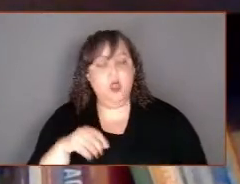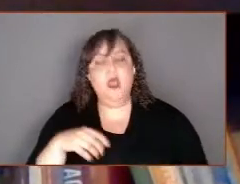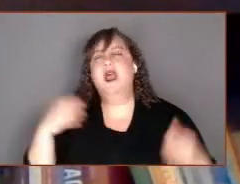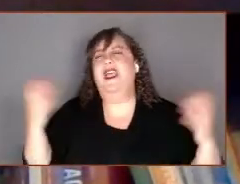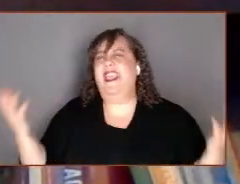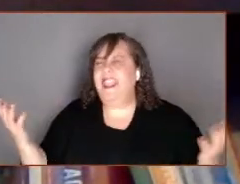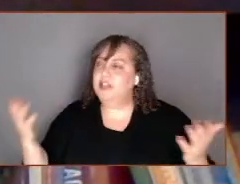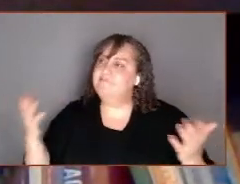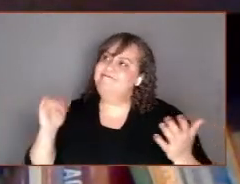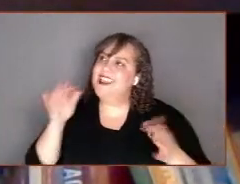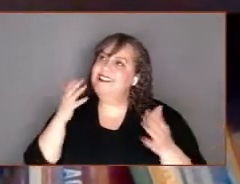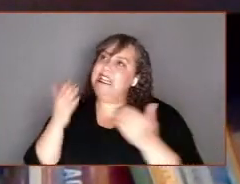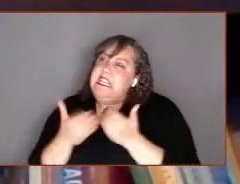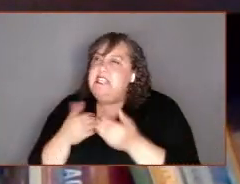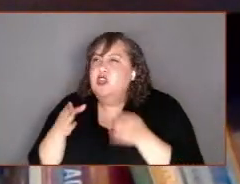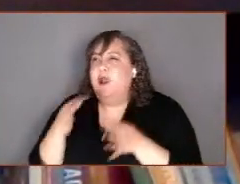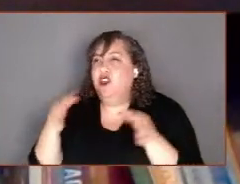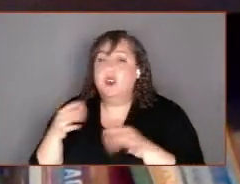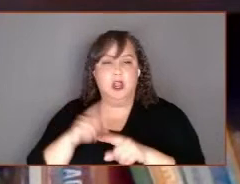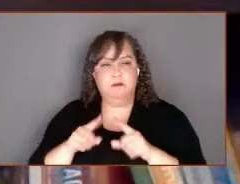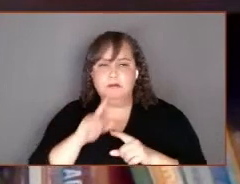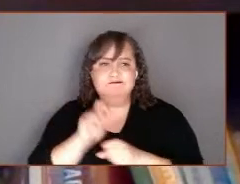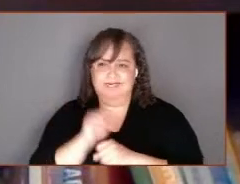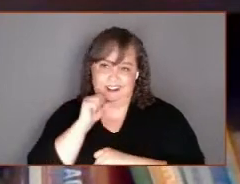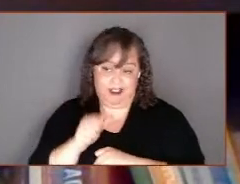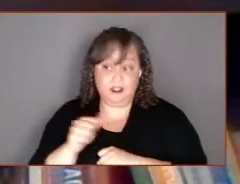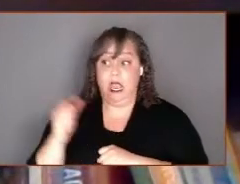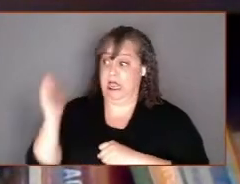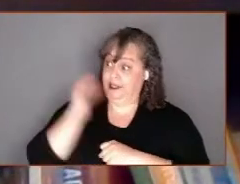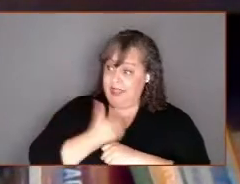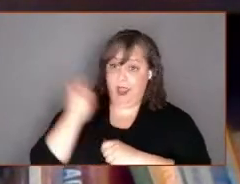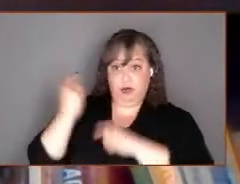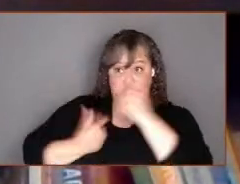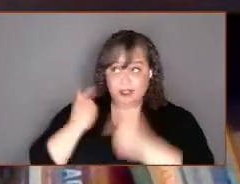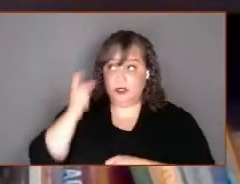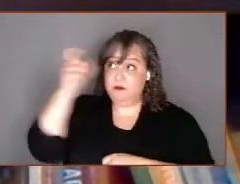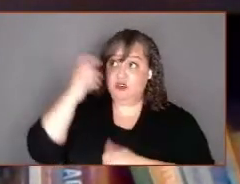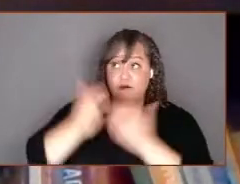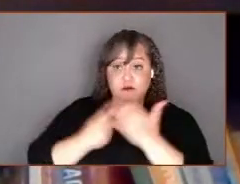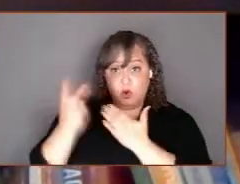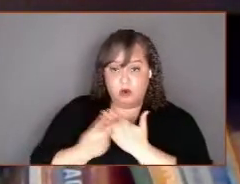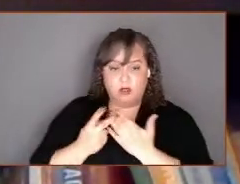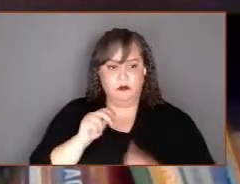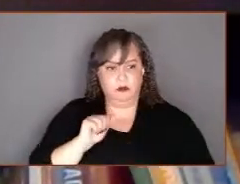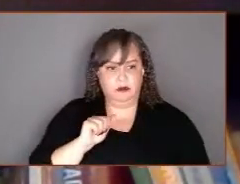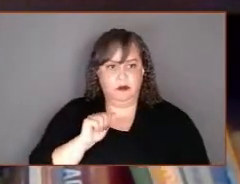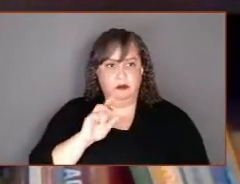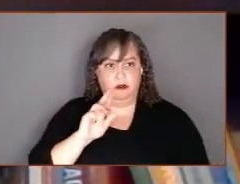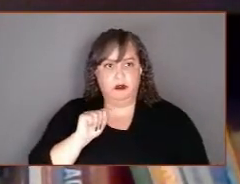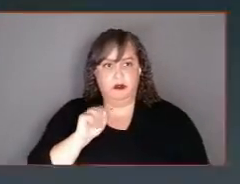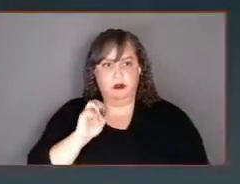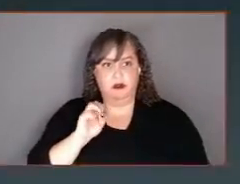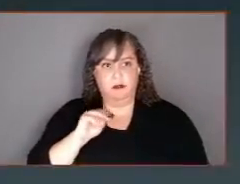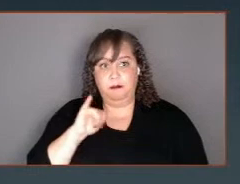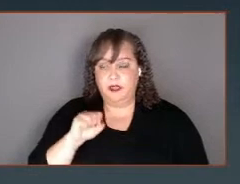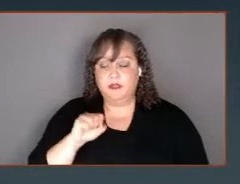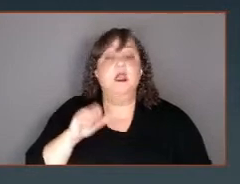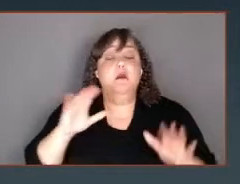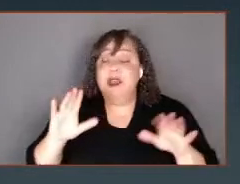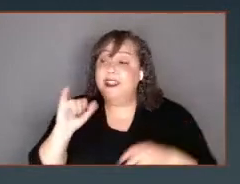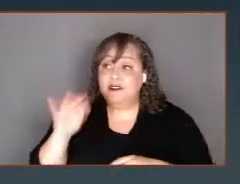not the next Apollo. It's our generation's moon program. It is Artemis. But if you're familiar with Apollo, it is a